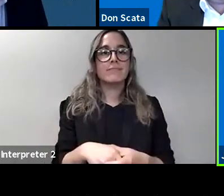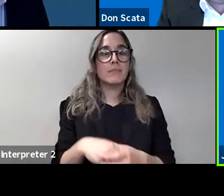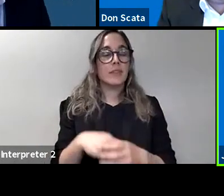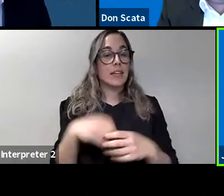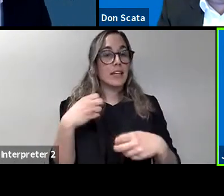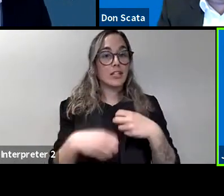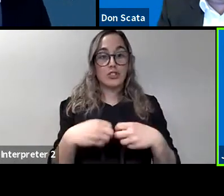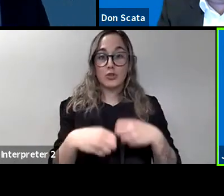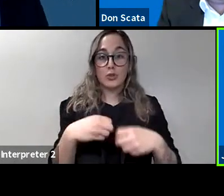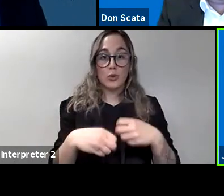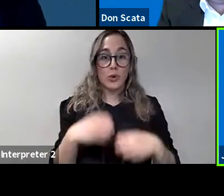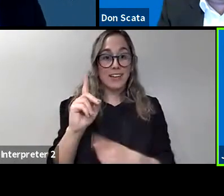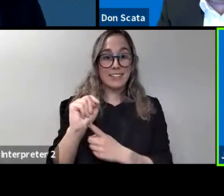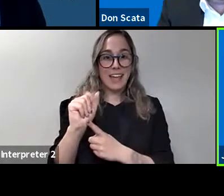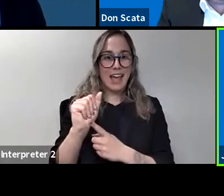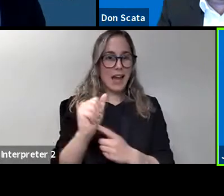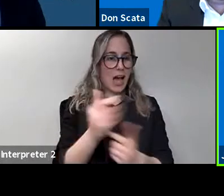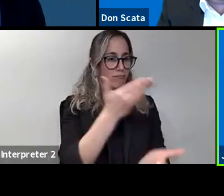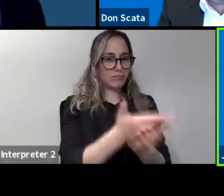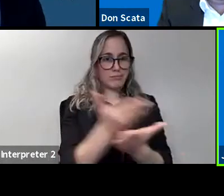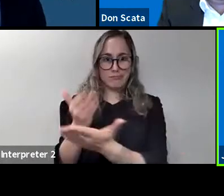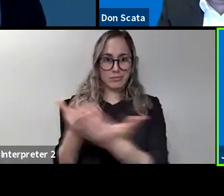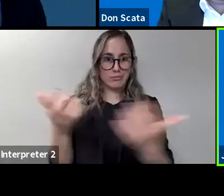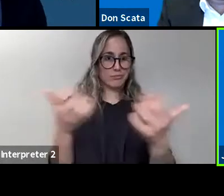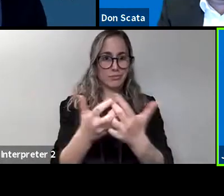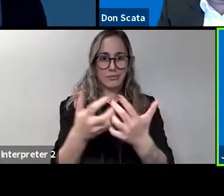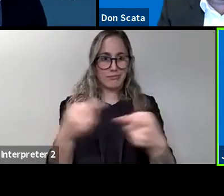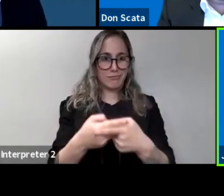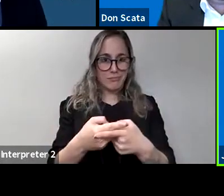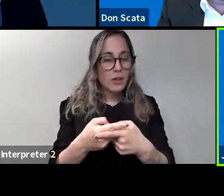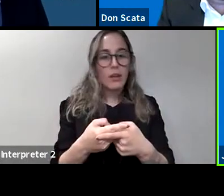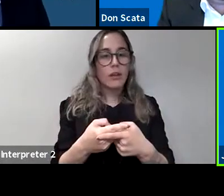that the data clearly show that aircraft noise has decreased.